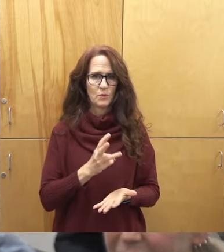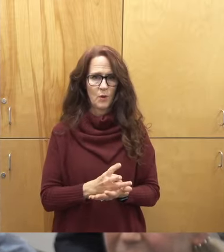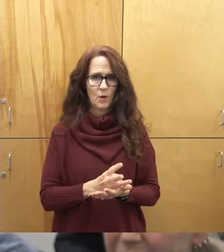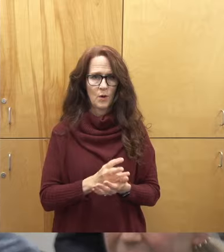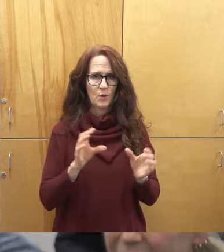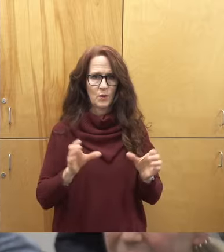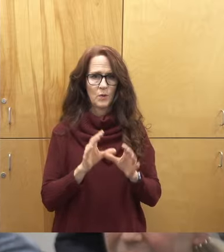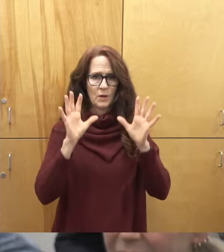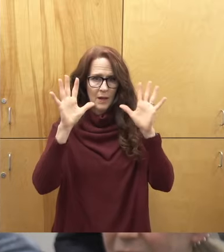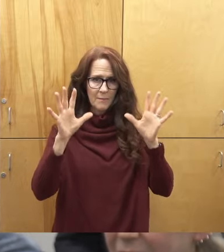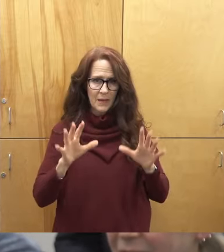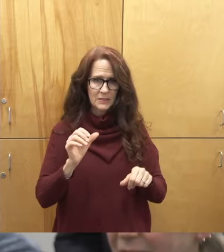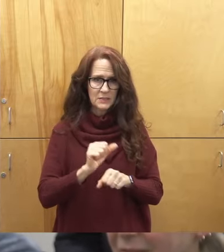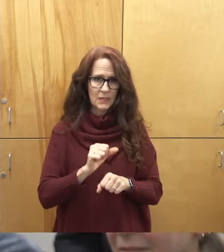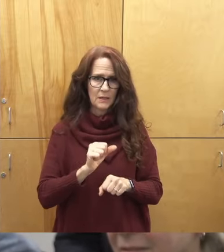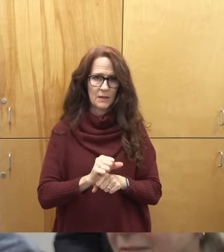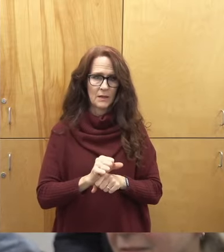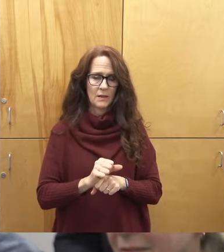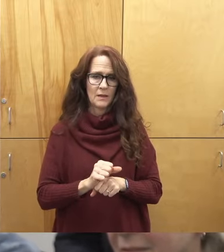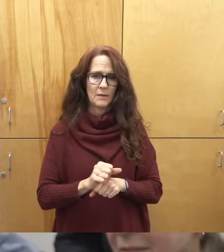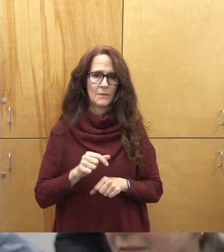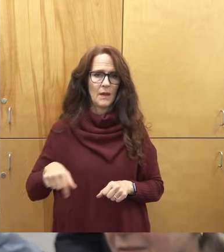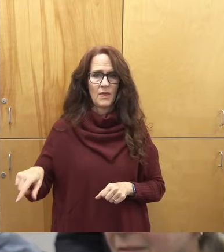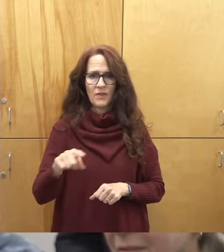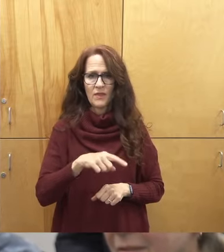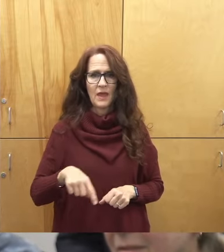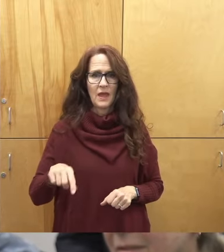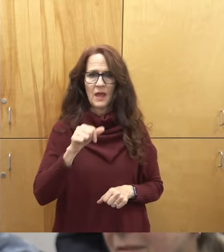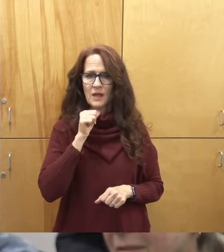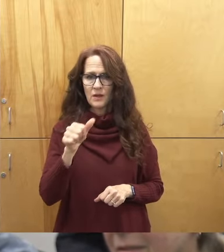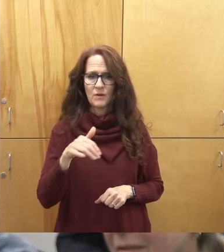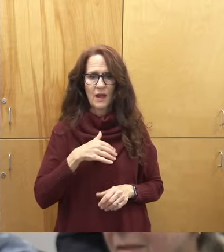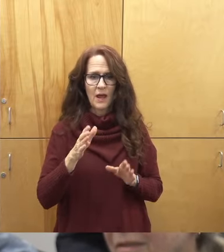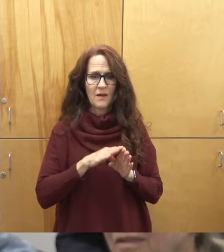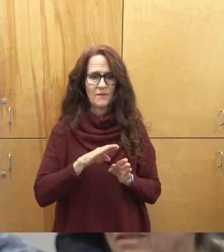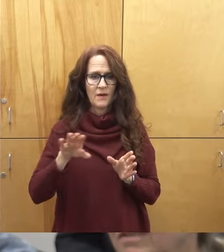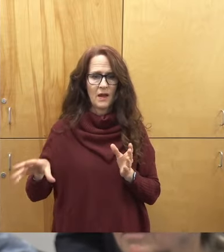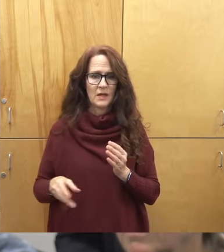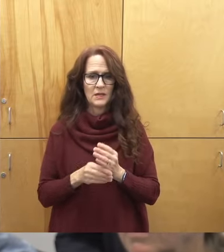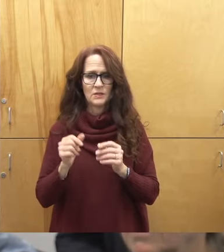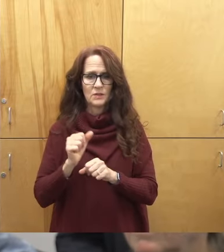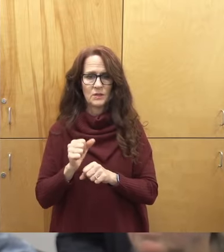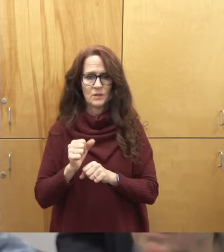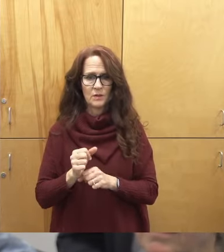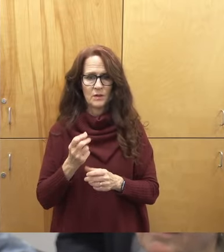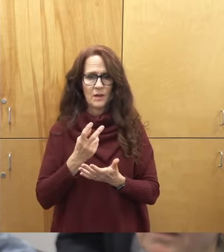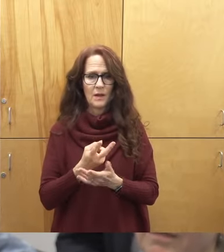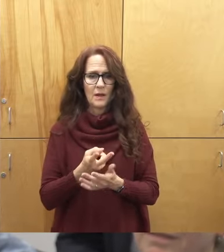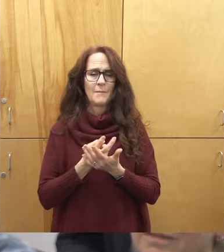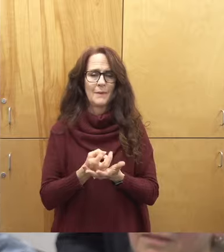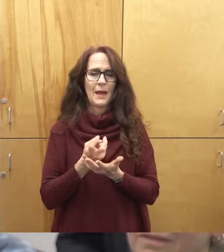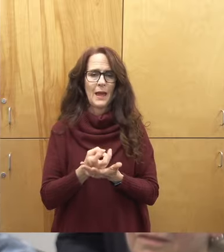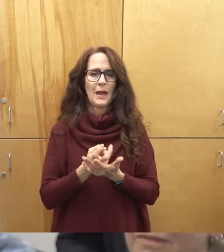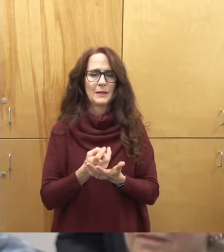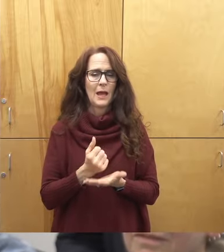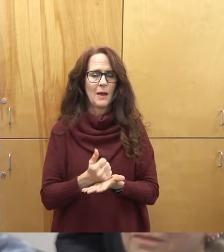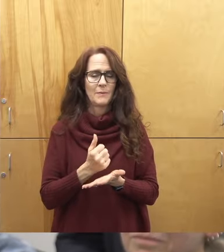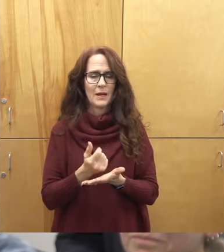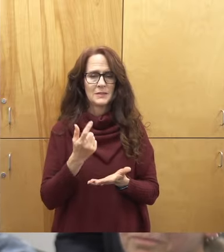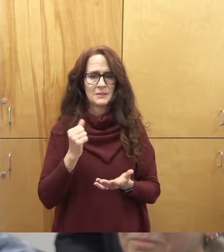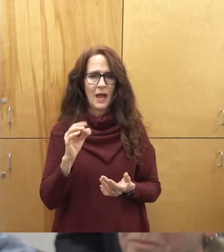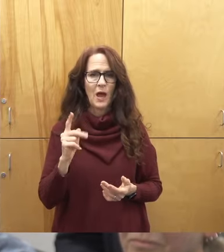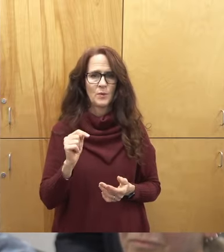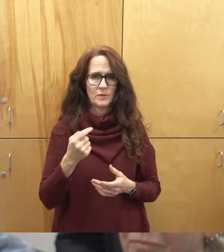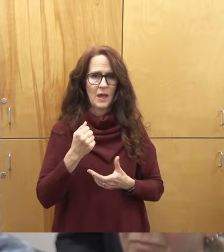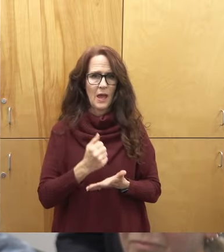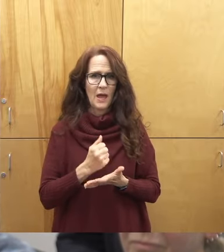an amazing job, but they do not have duties as assigned, additional duties, so I beg you to please help us out. Help